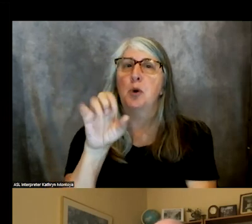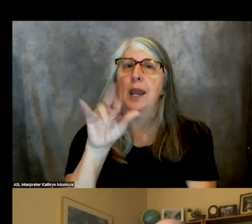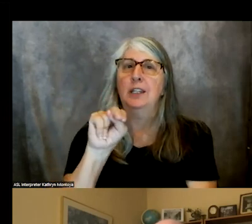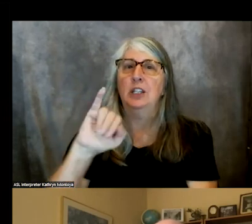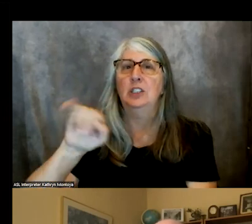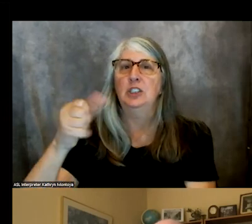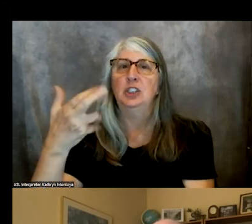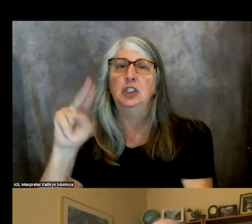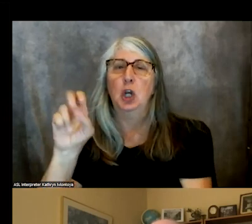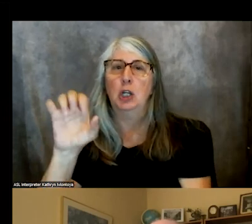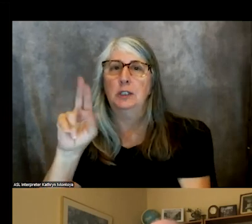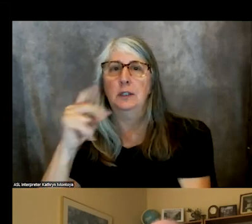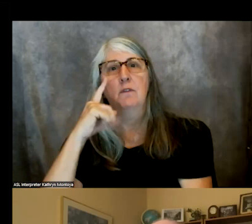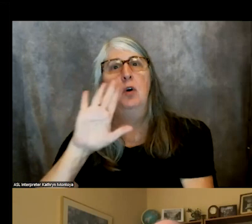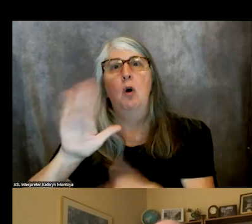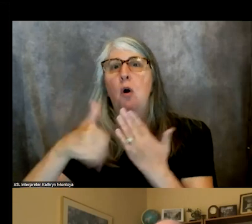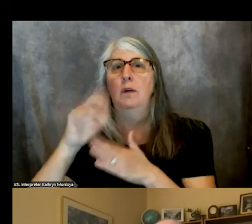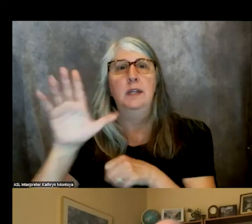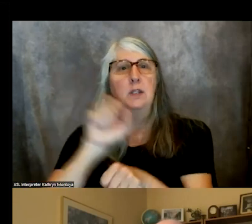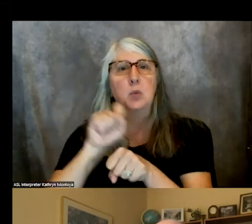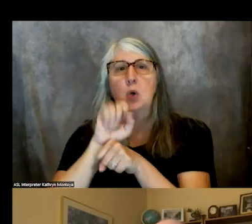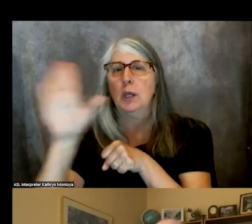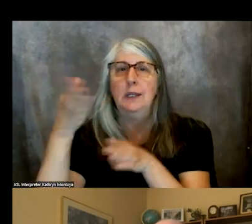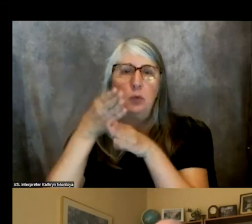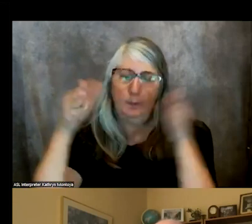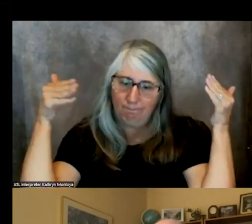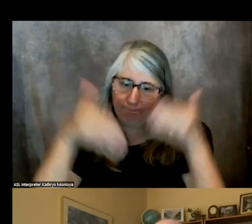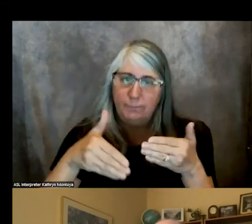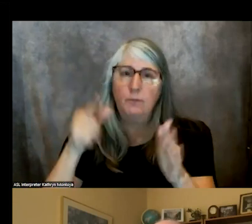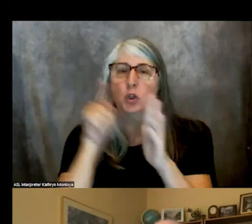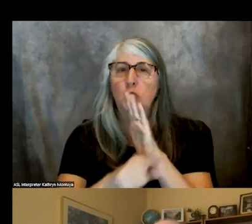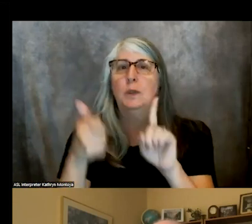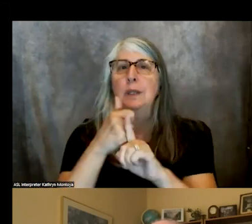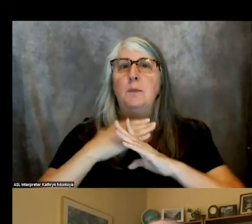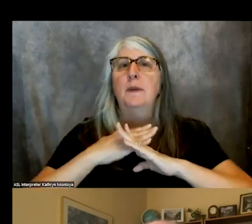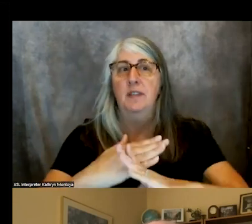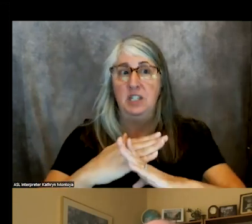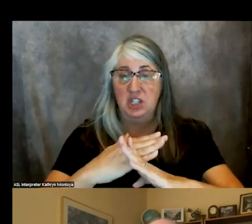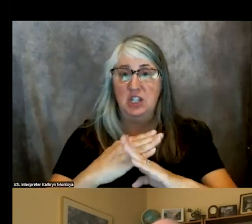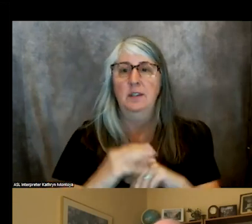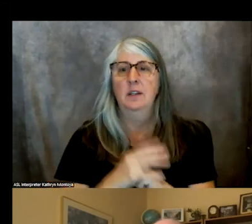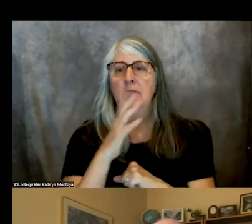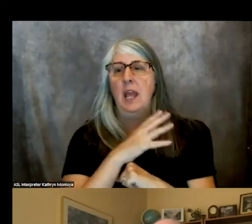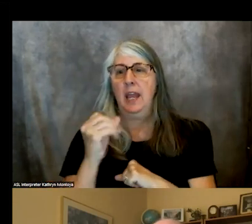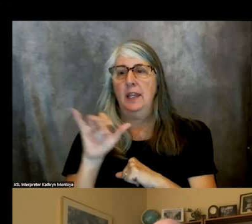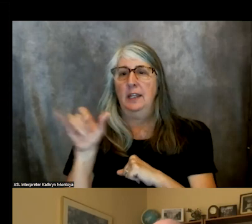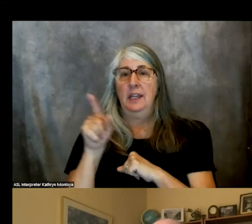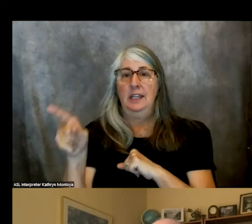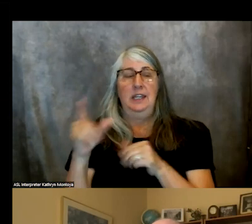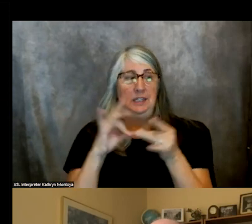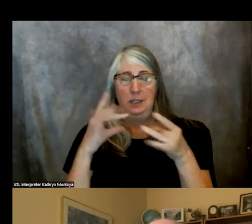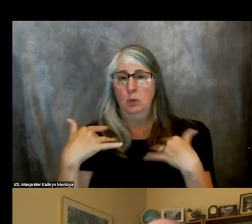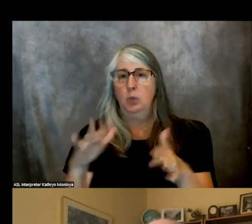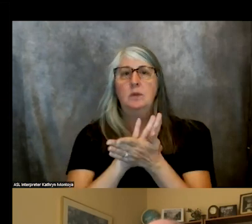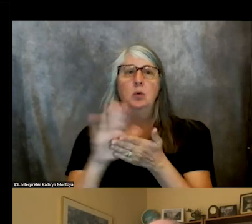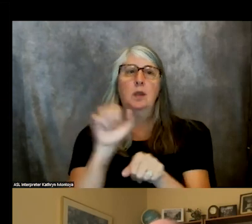has committed his career to suicide prevention. And as he said, it was so nice to